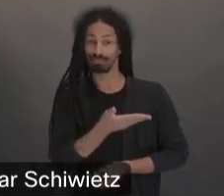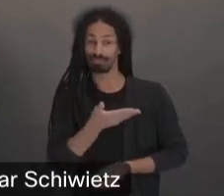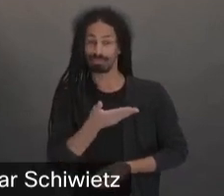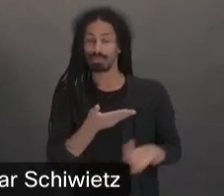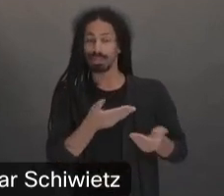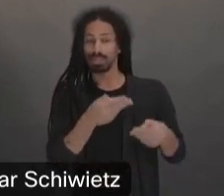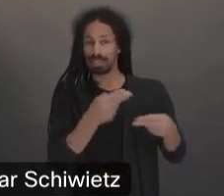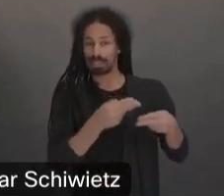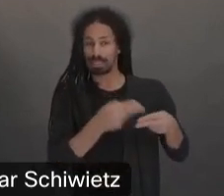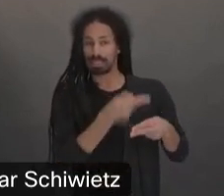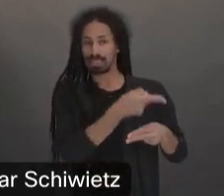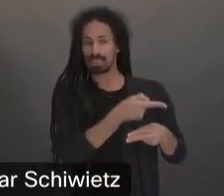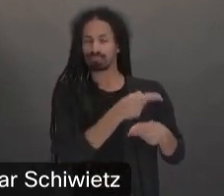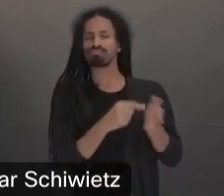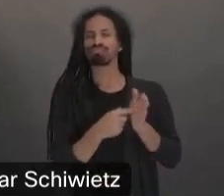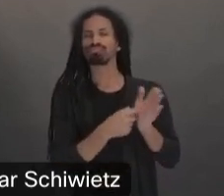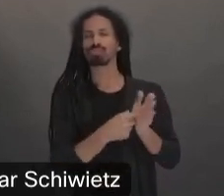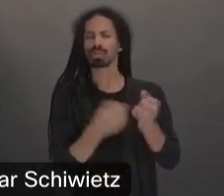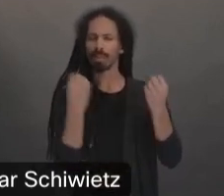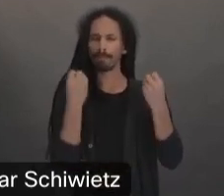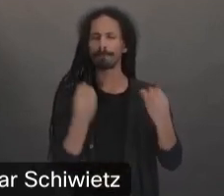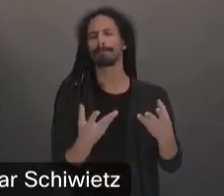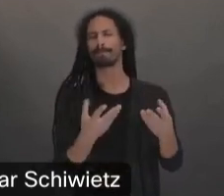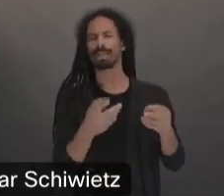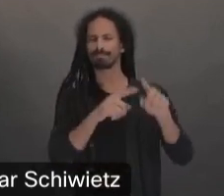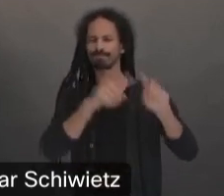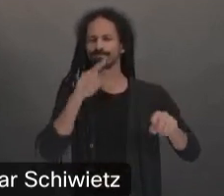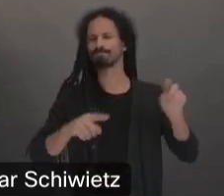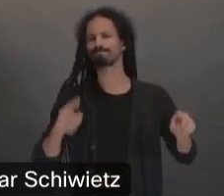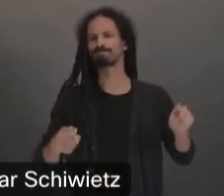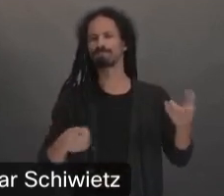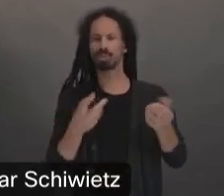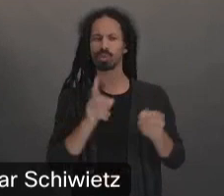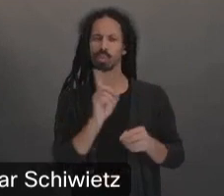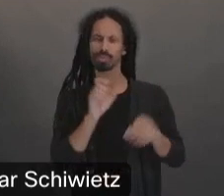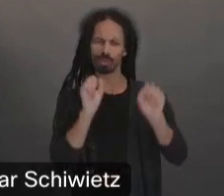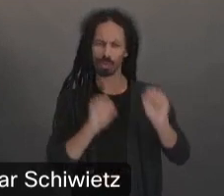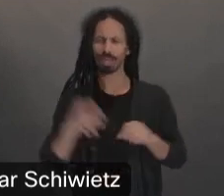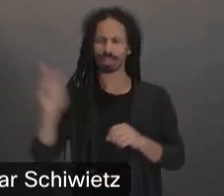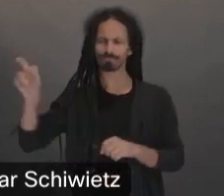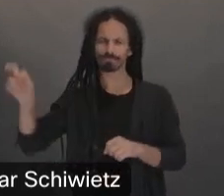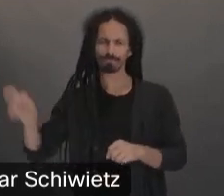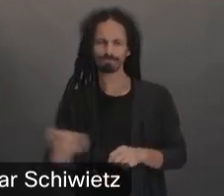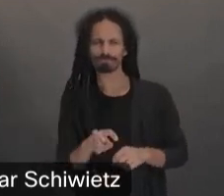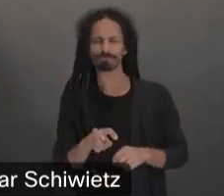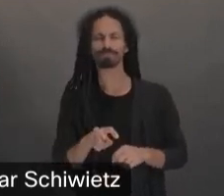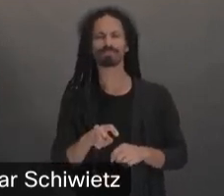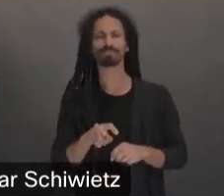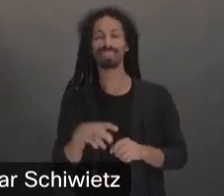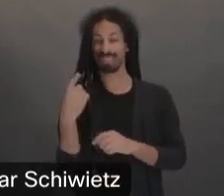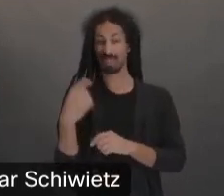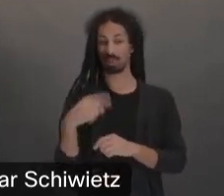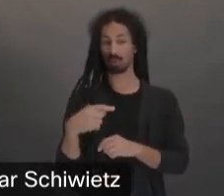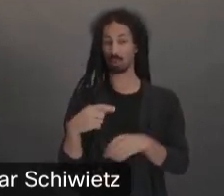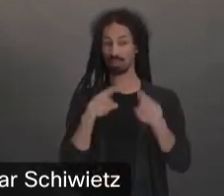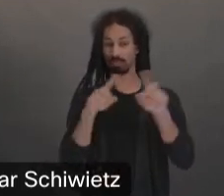different types of sources. The green highlighted boxes are the